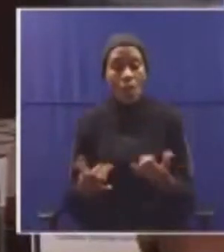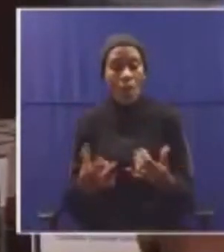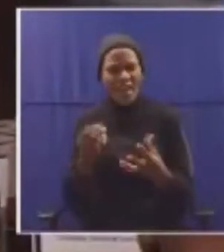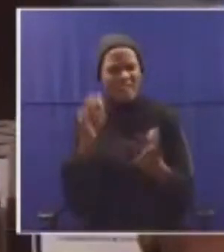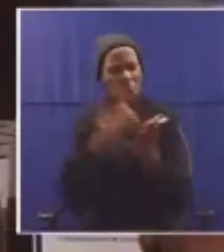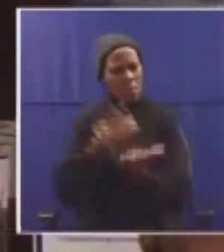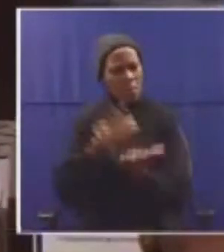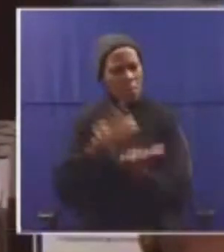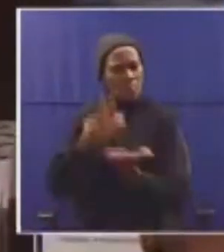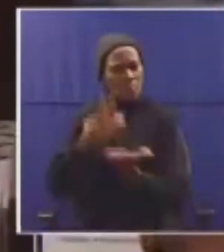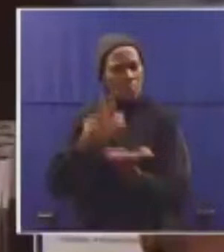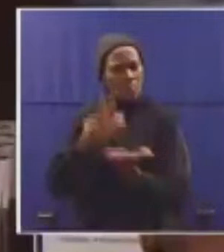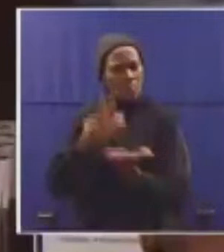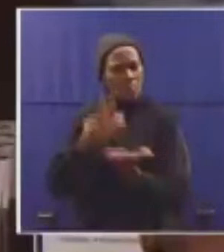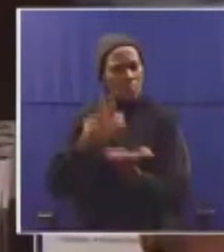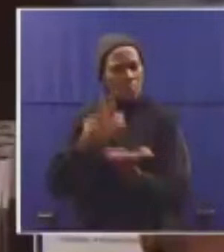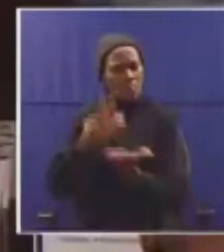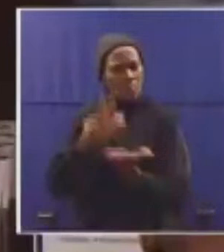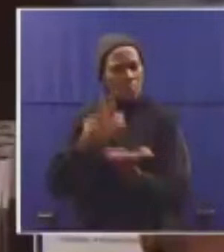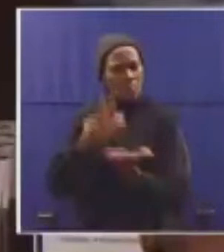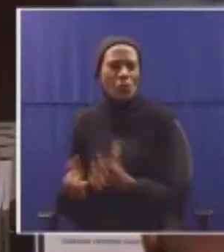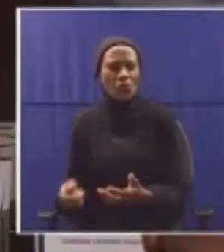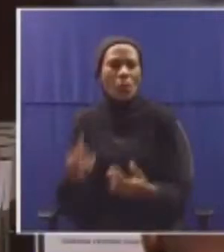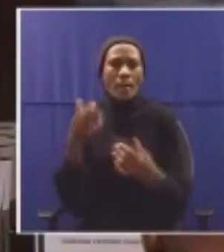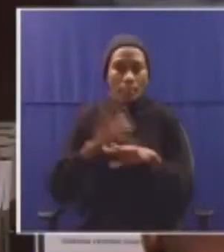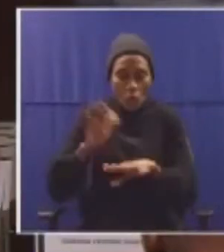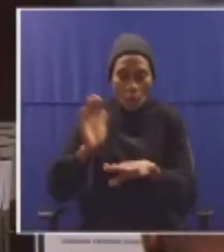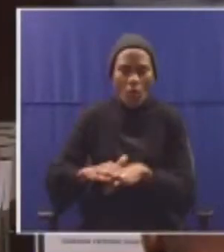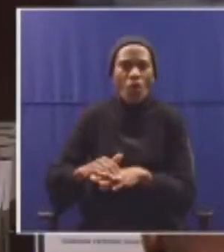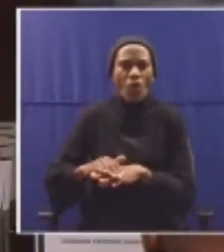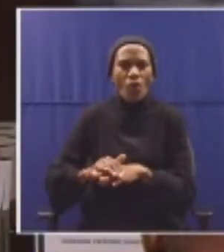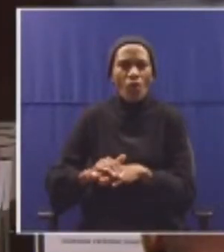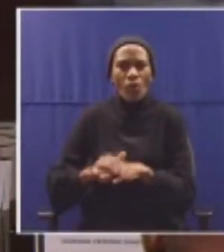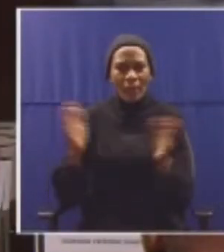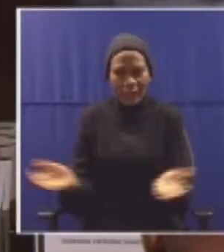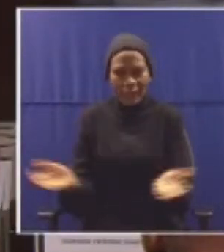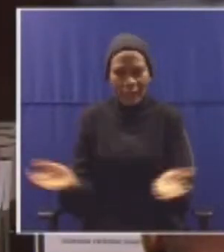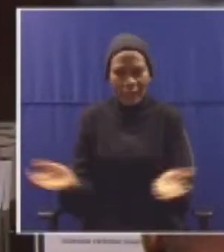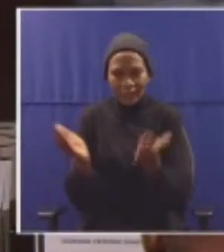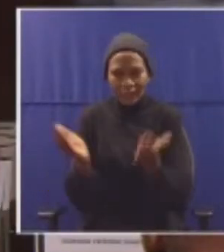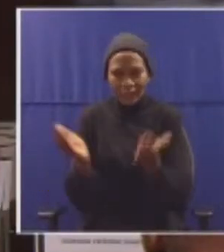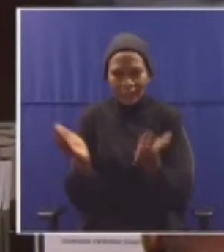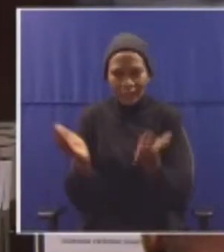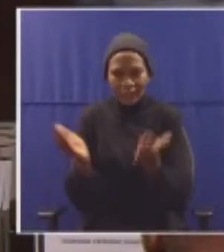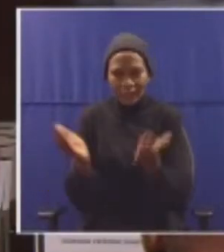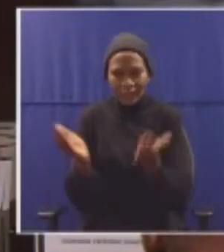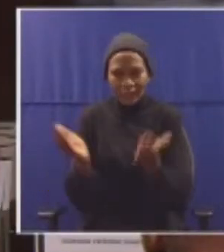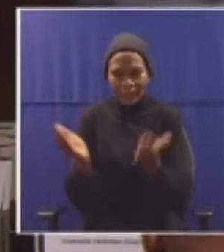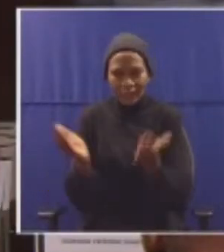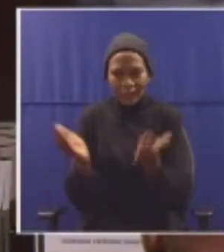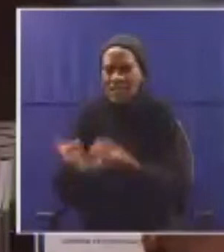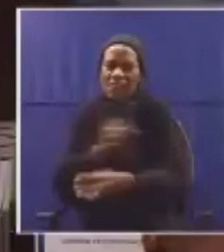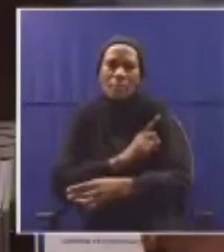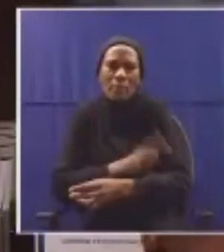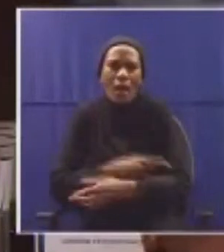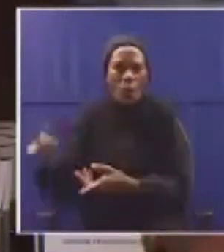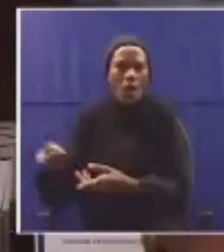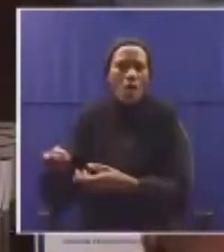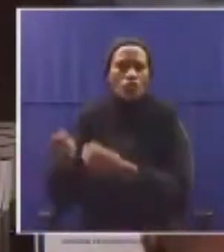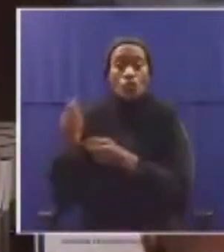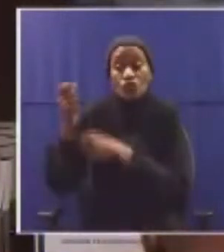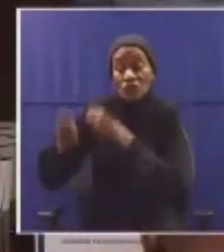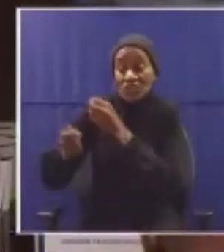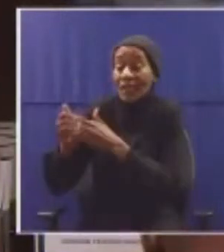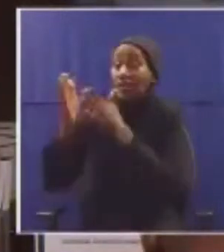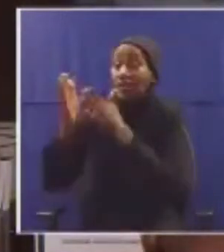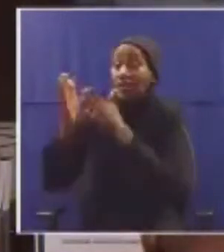laws that seeks to reenact Bantustan laws and give traditional leaders undue powers over the people. Have